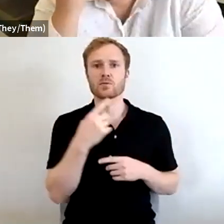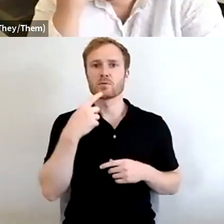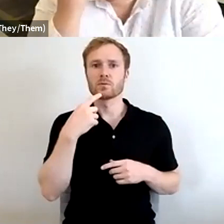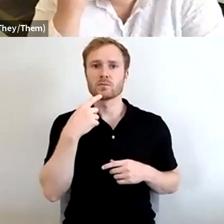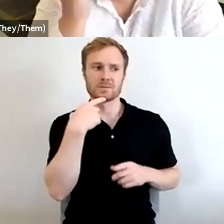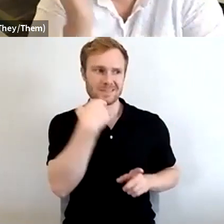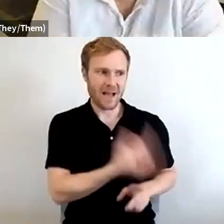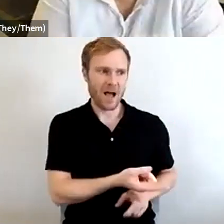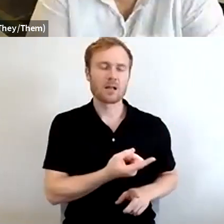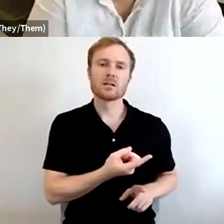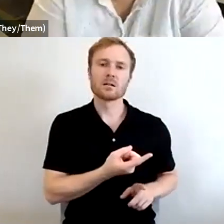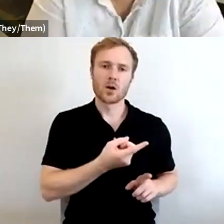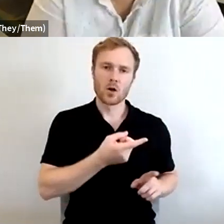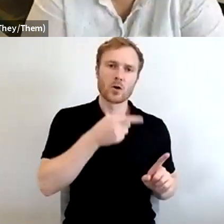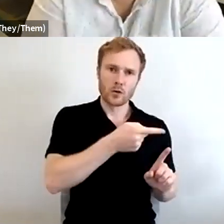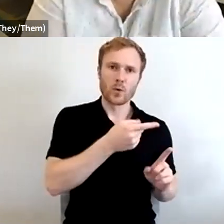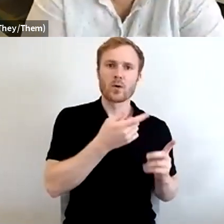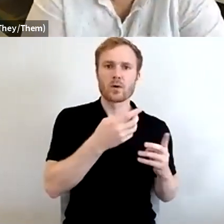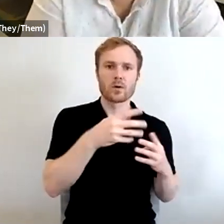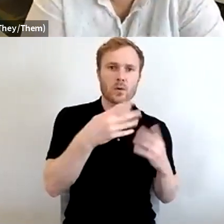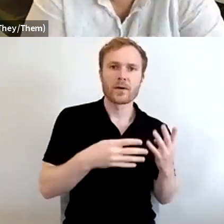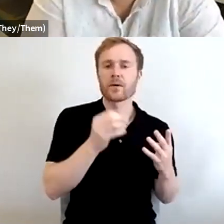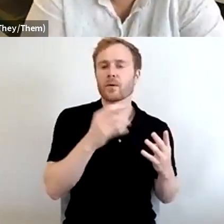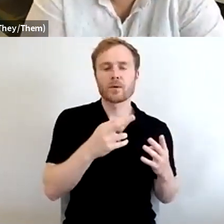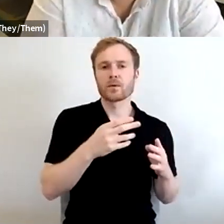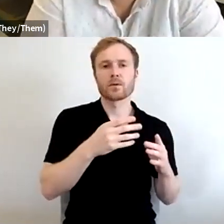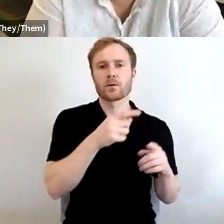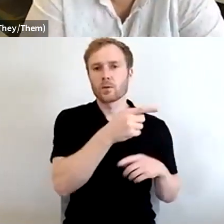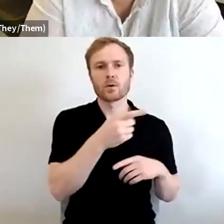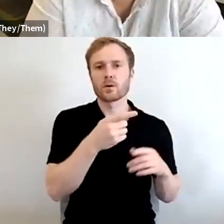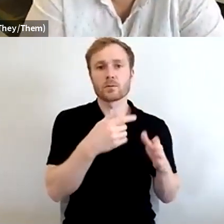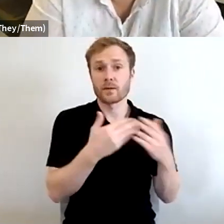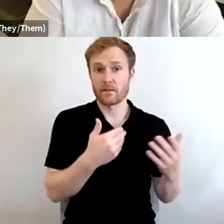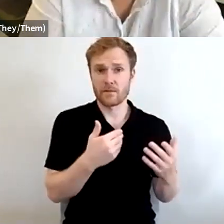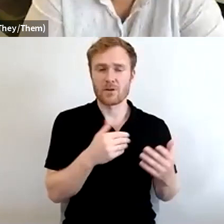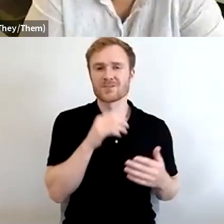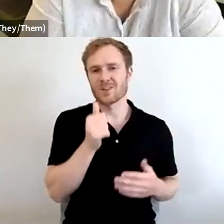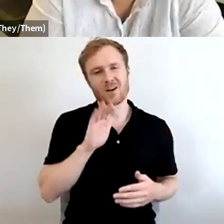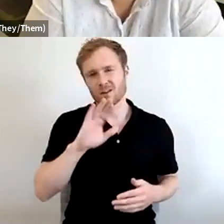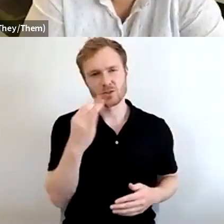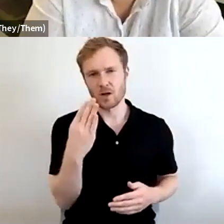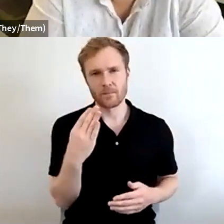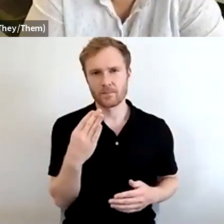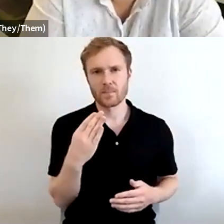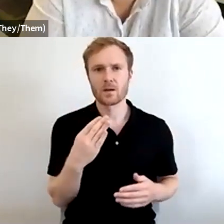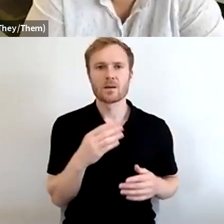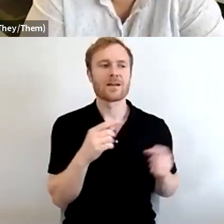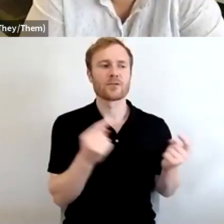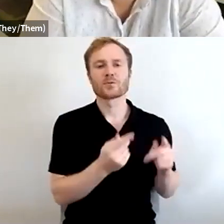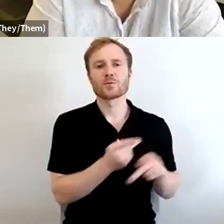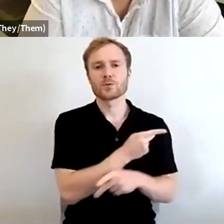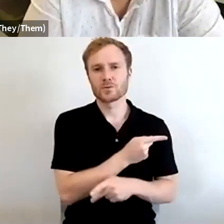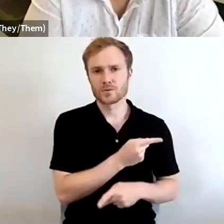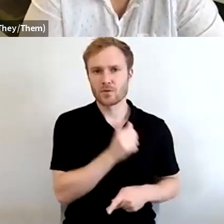were. And that's never your job. It's just never. You do so much harm, and do not think in your